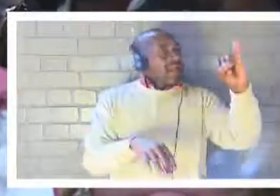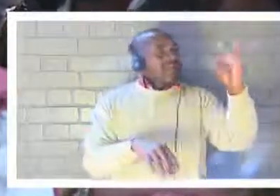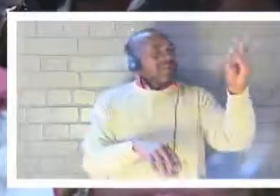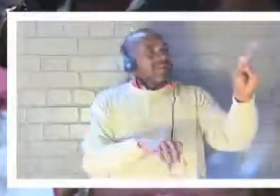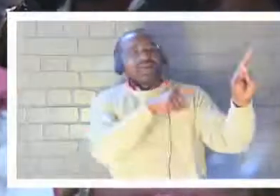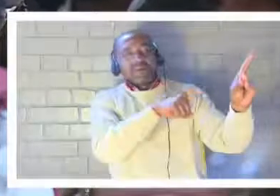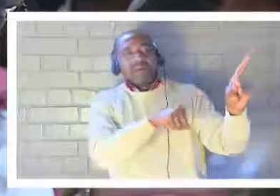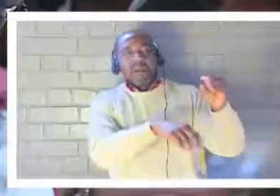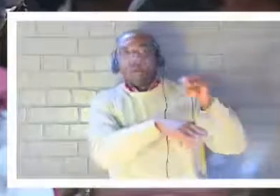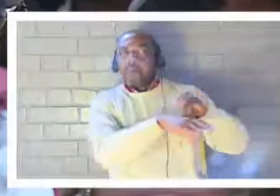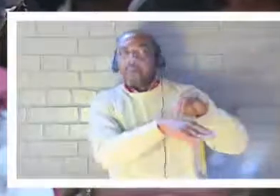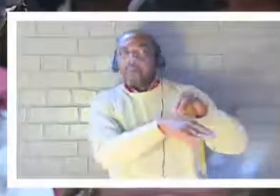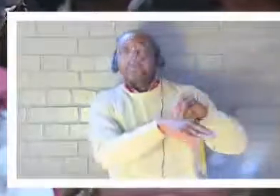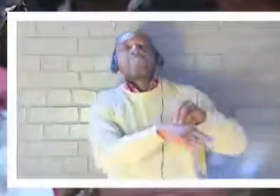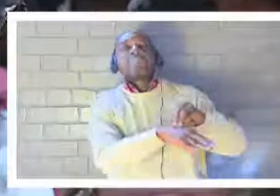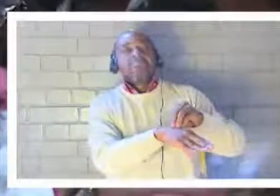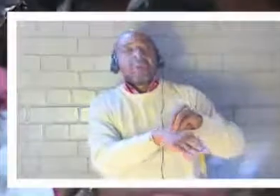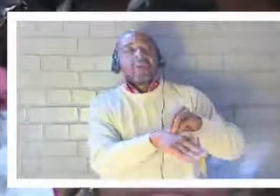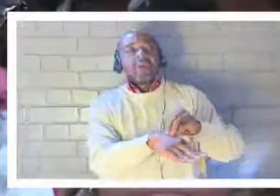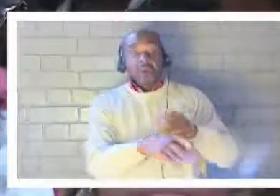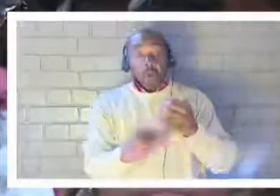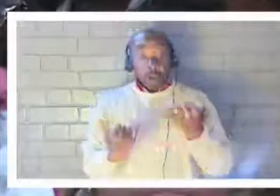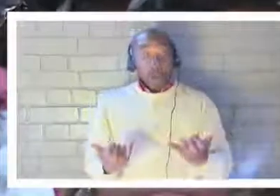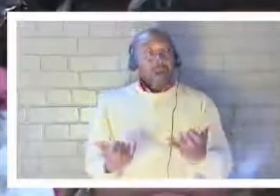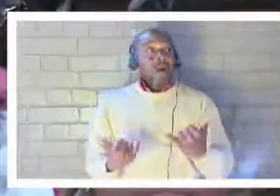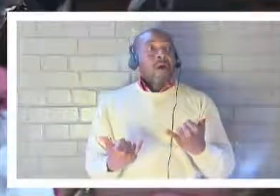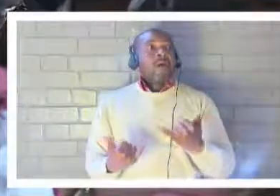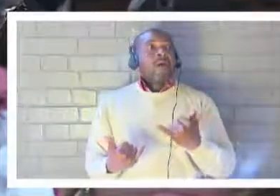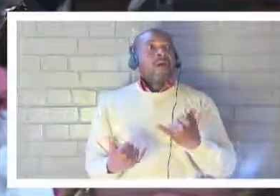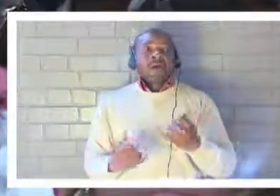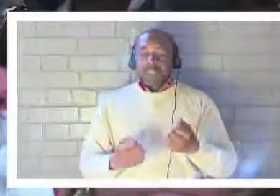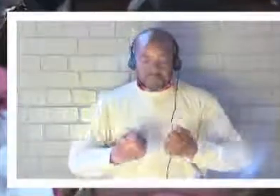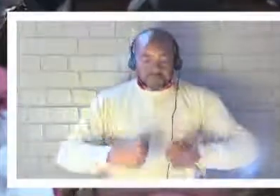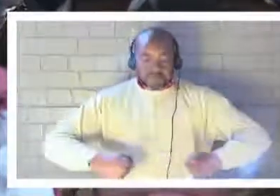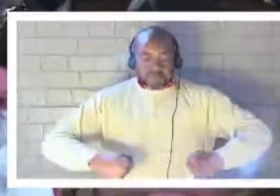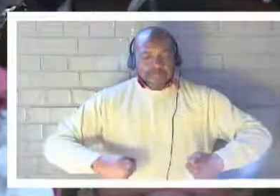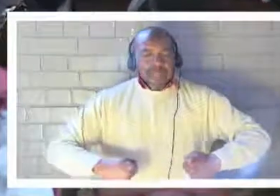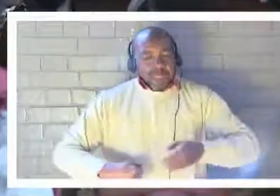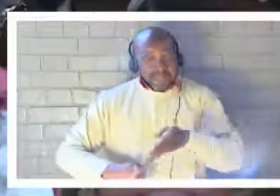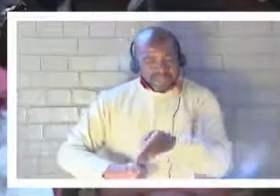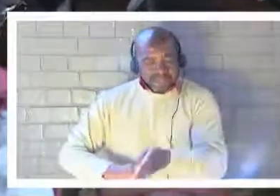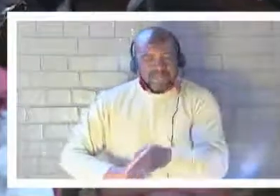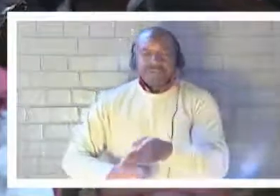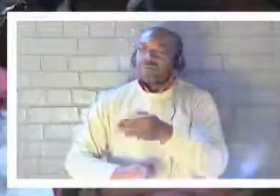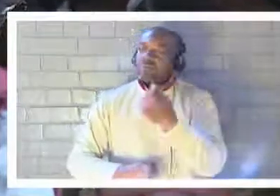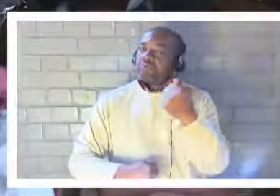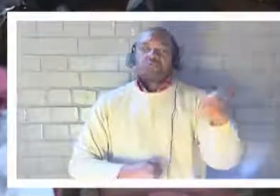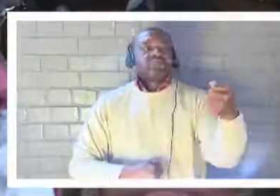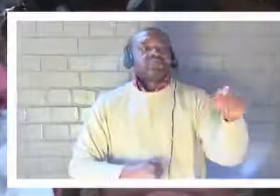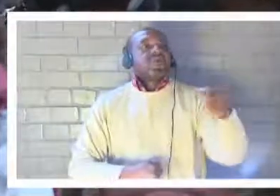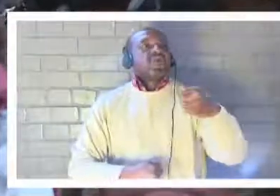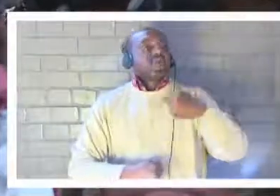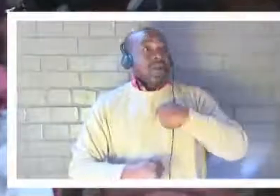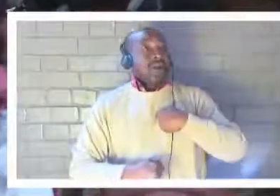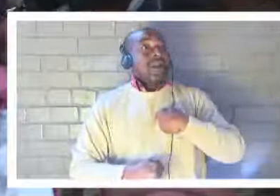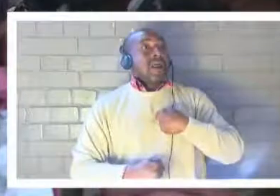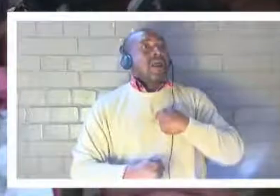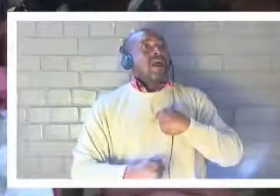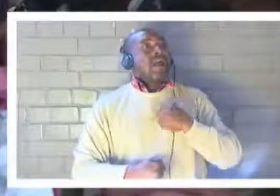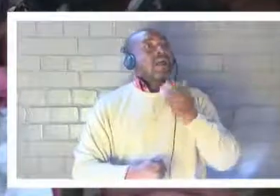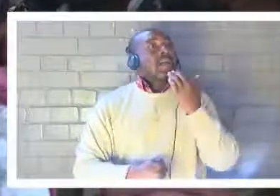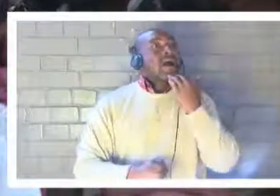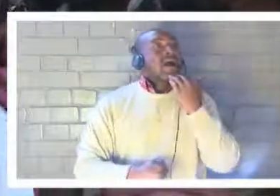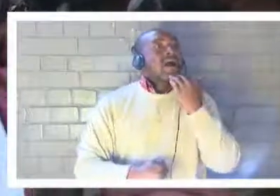the capacity at the moment? No, but at the moment, me as a facility manager, I do specifications, I do